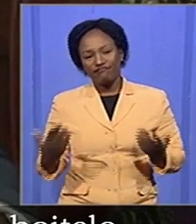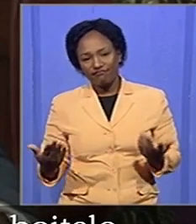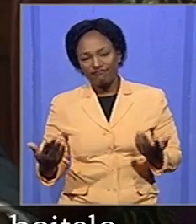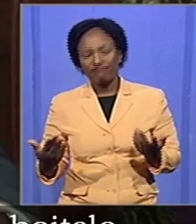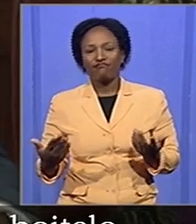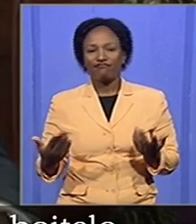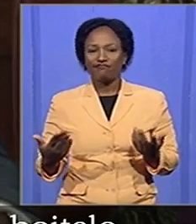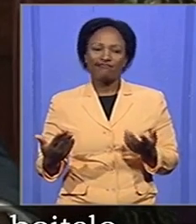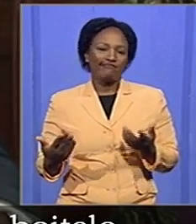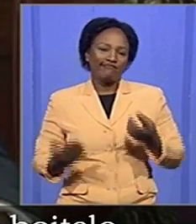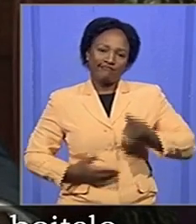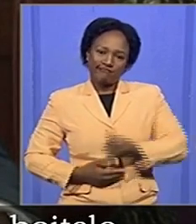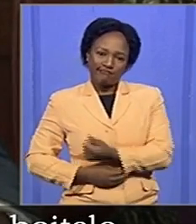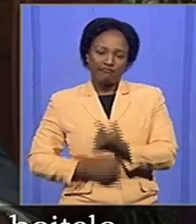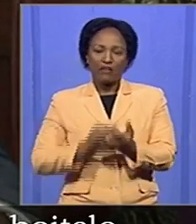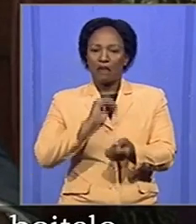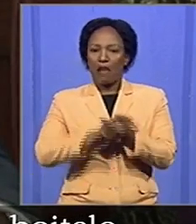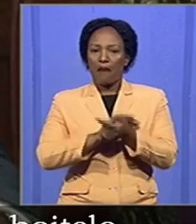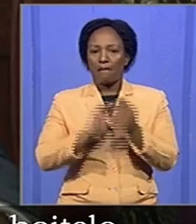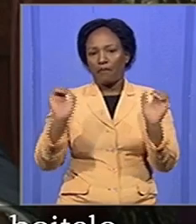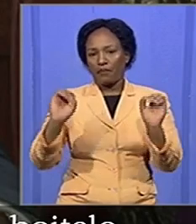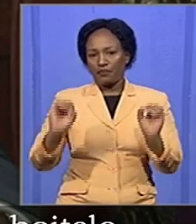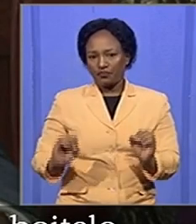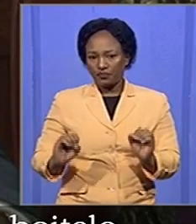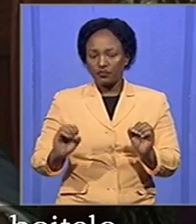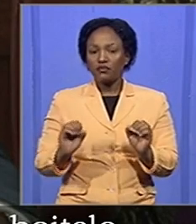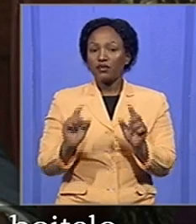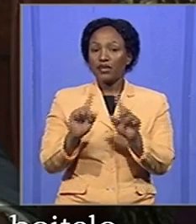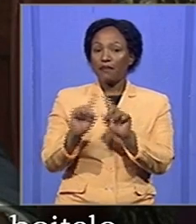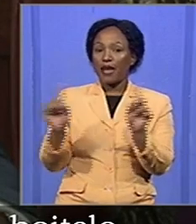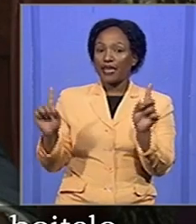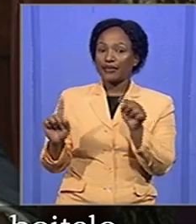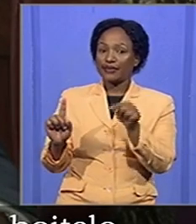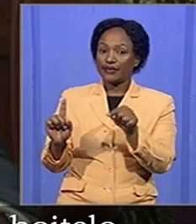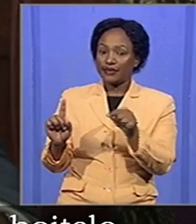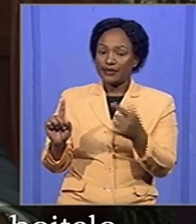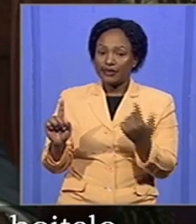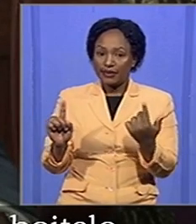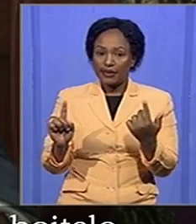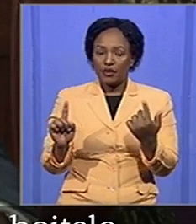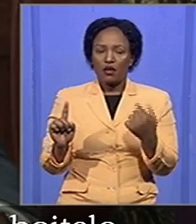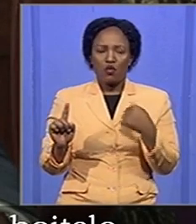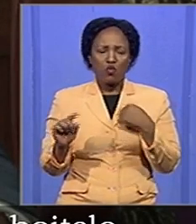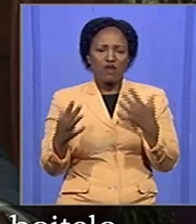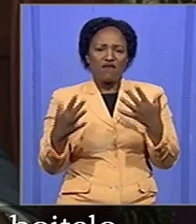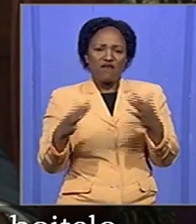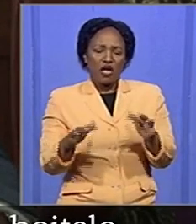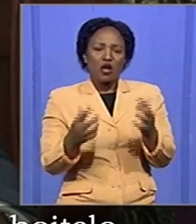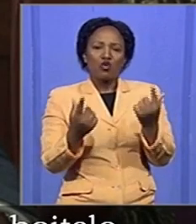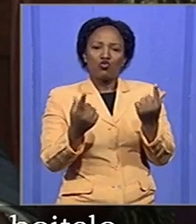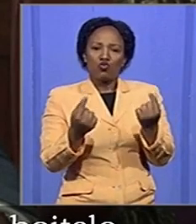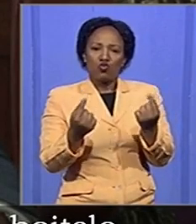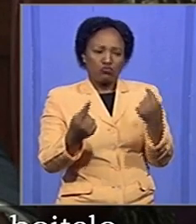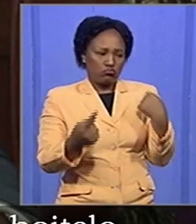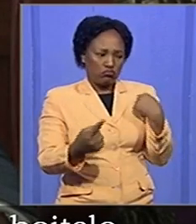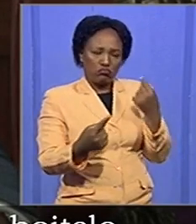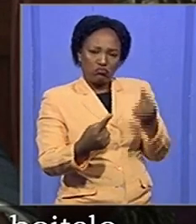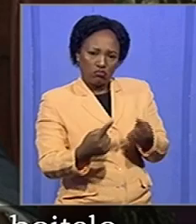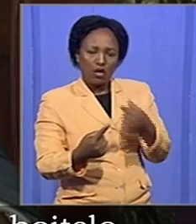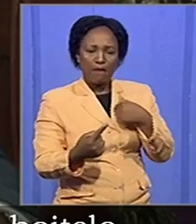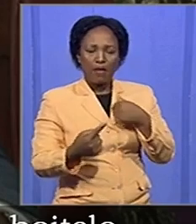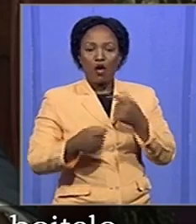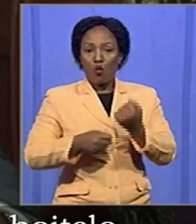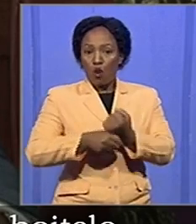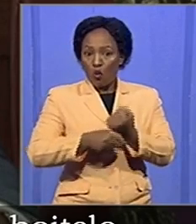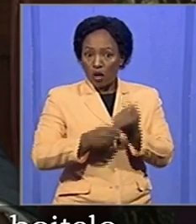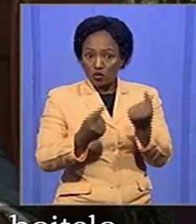Jwale taba eo ga ya kgonagala e fela se re se dirileng ke a kgotsofala ka mošomo e leng gore